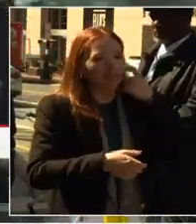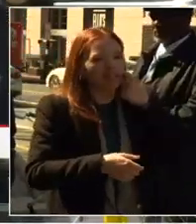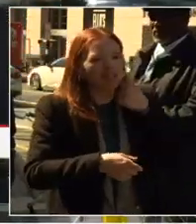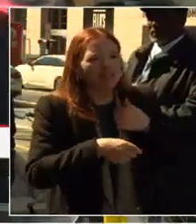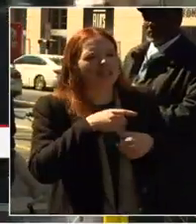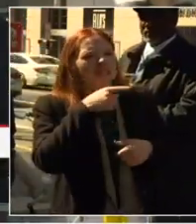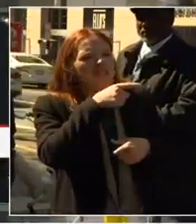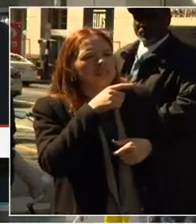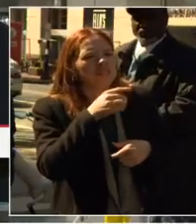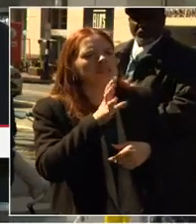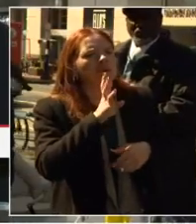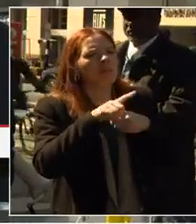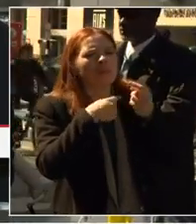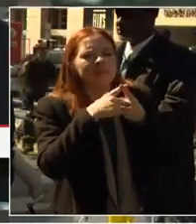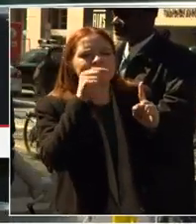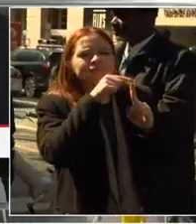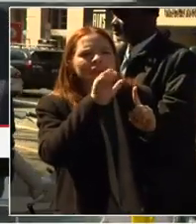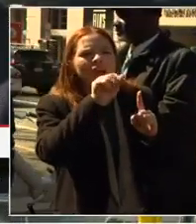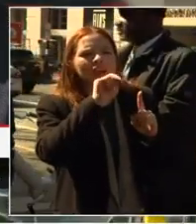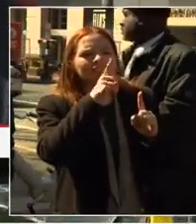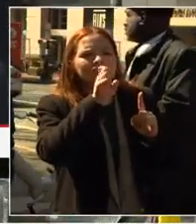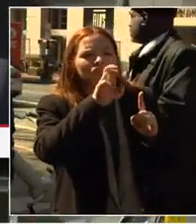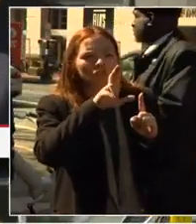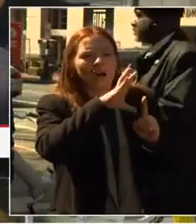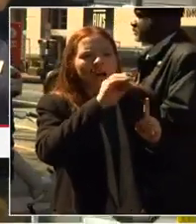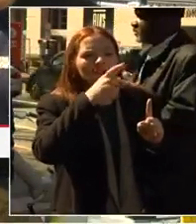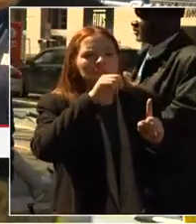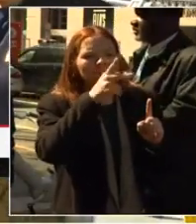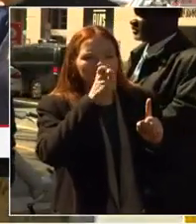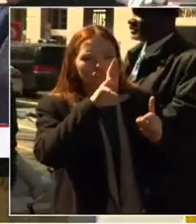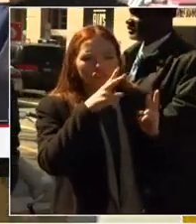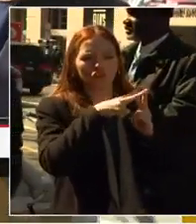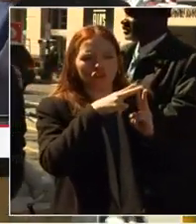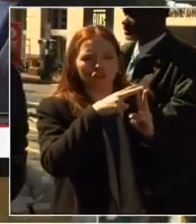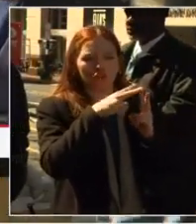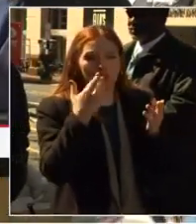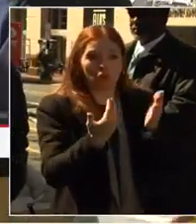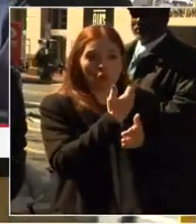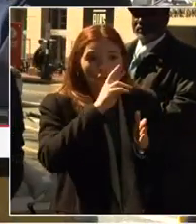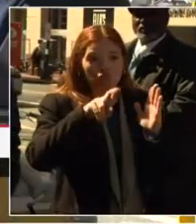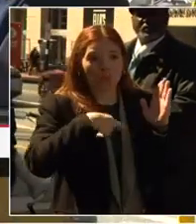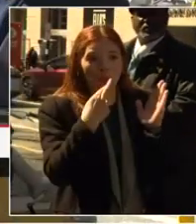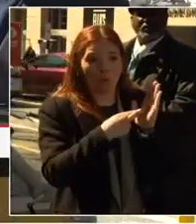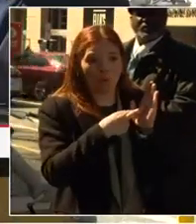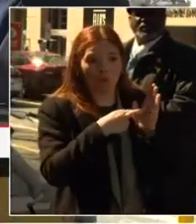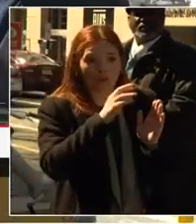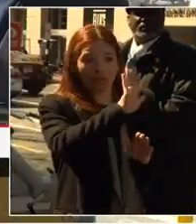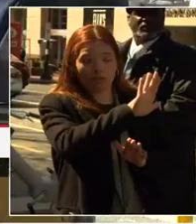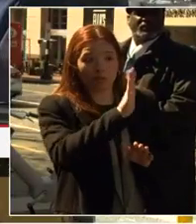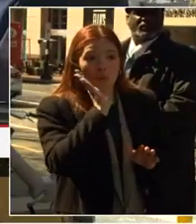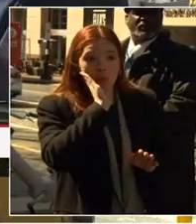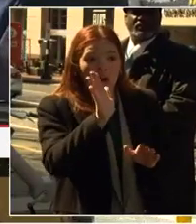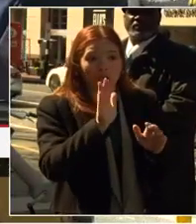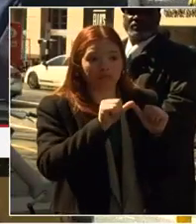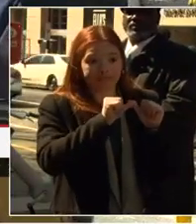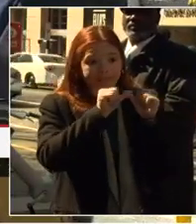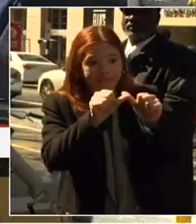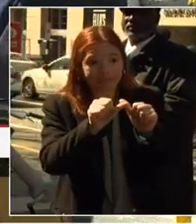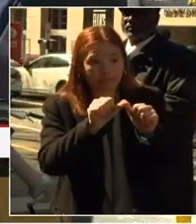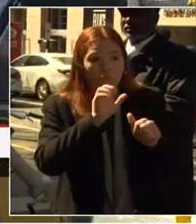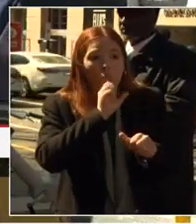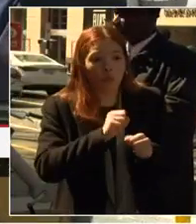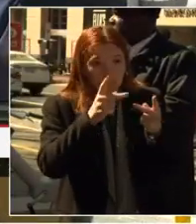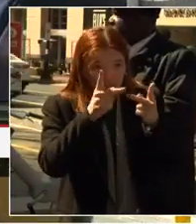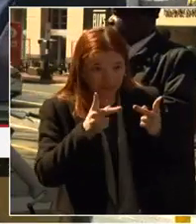and Ms. Parker? Are they both going to be continuing in their previous roles as well as their new roles? I expect to make announcements